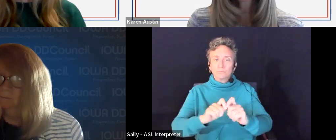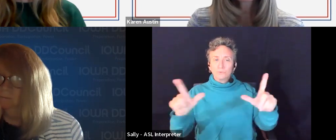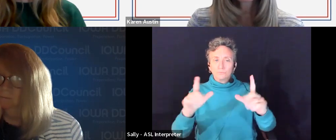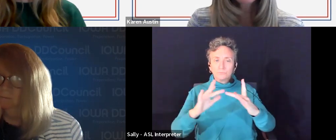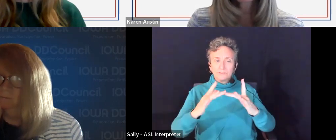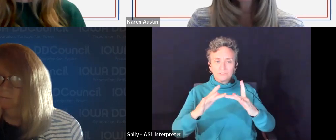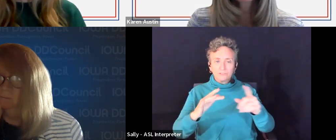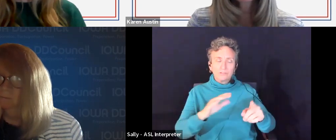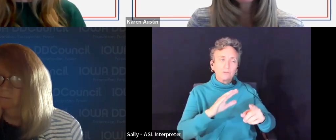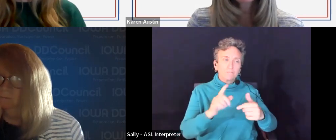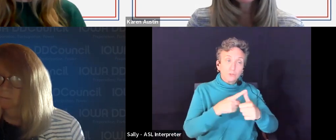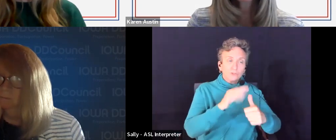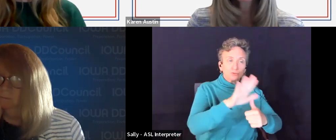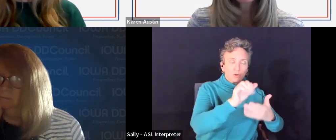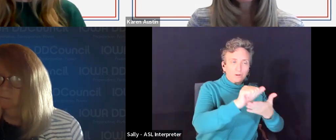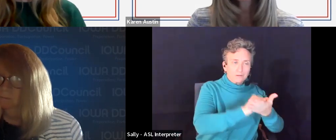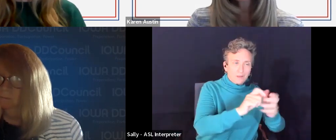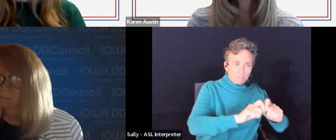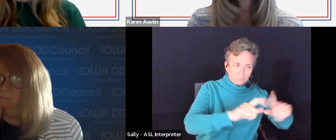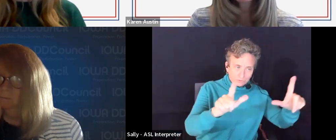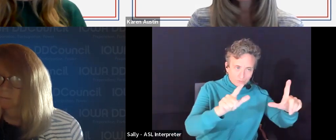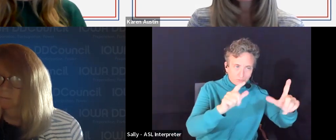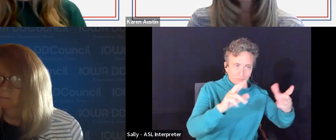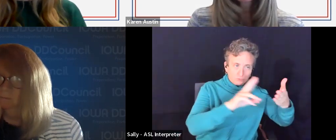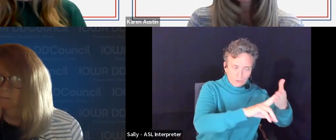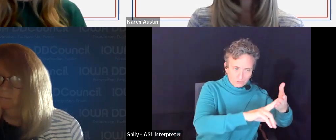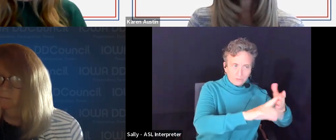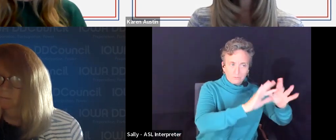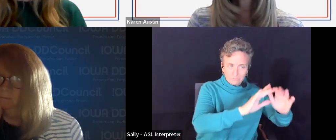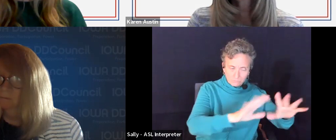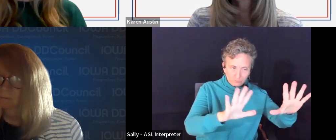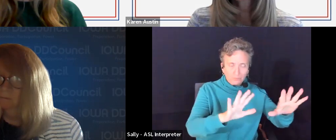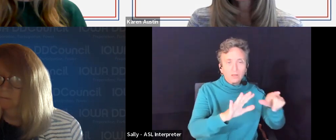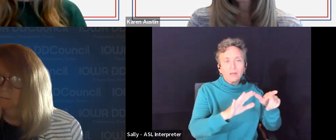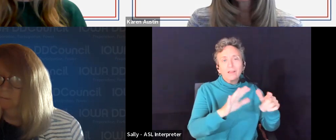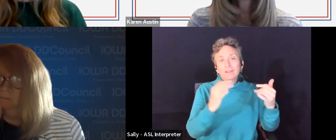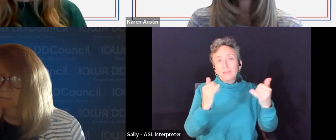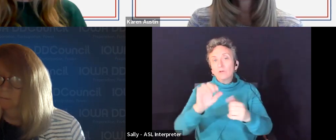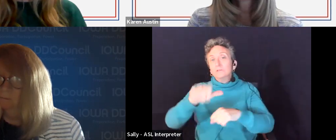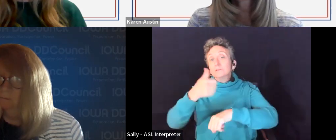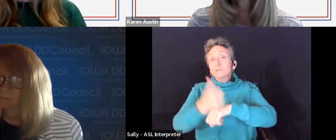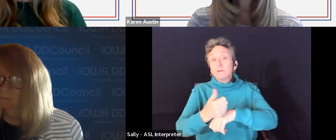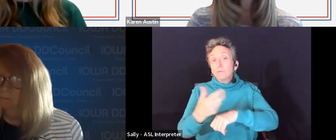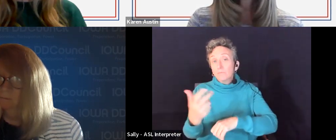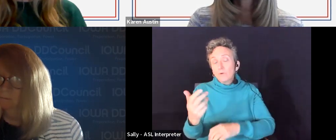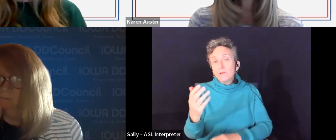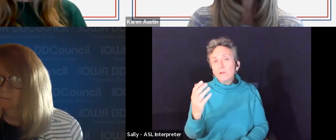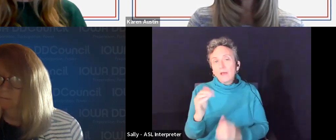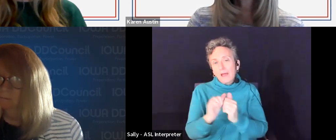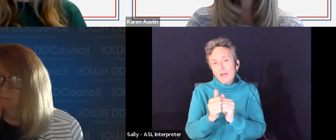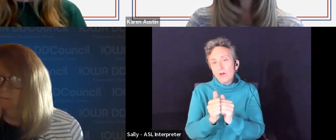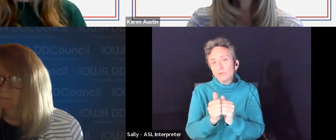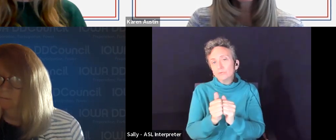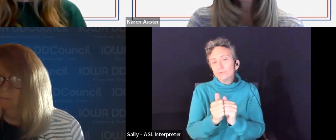to your account. You can access your account, log into your account from there, but you can set up, ways to